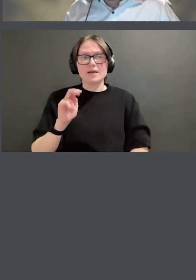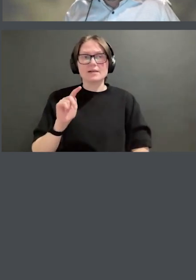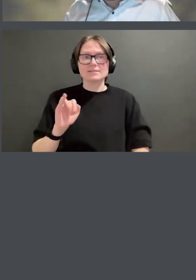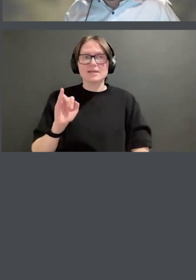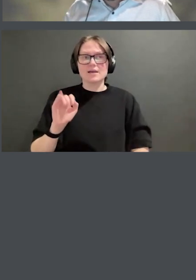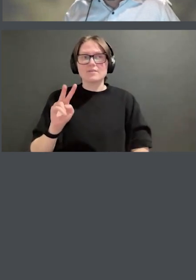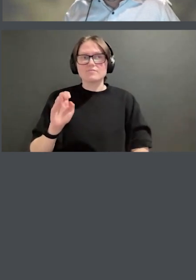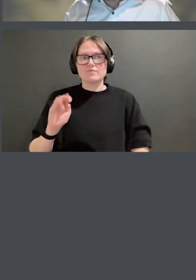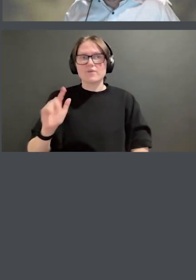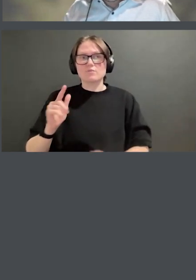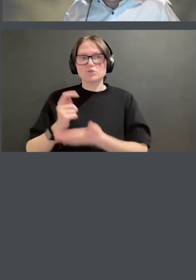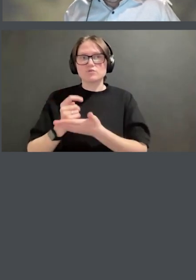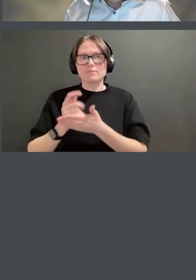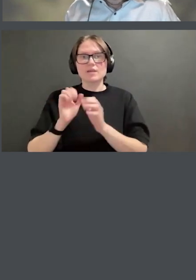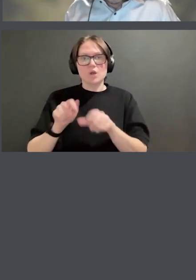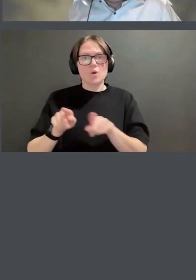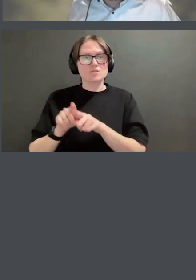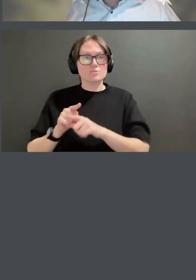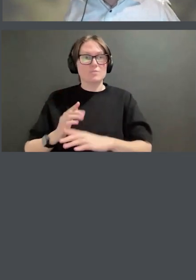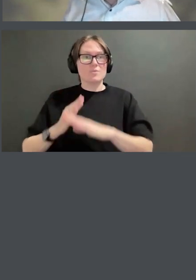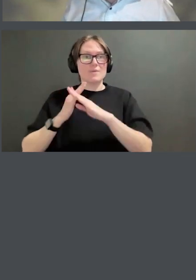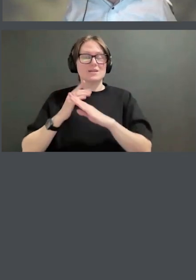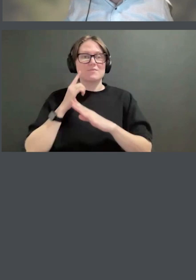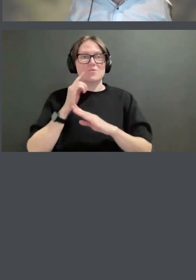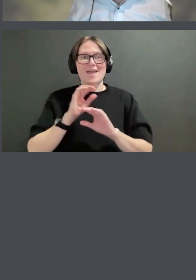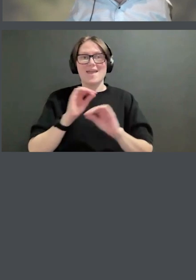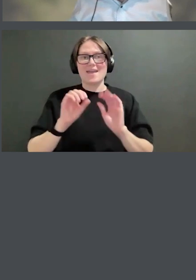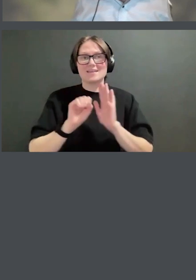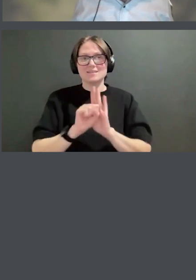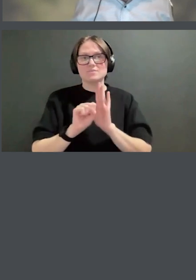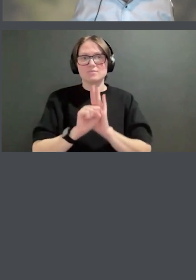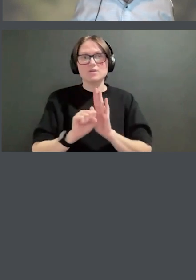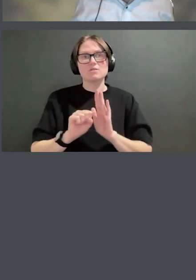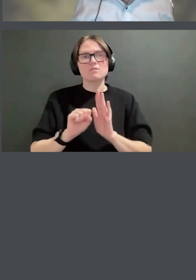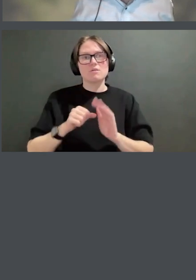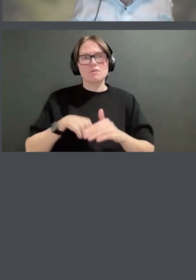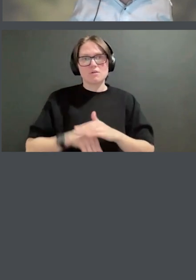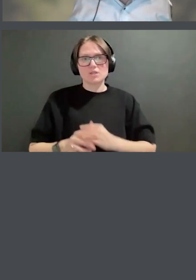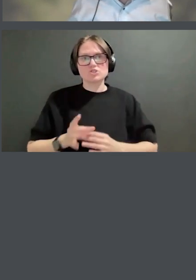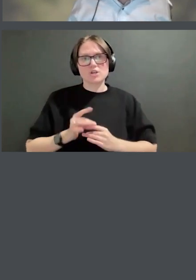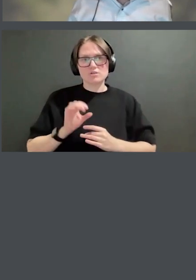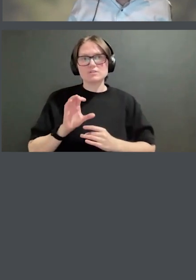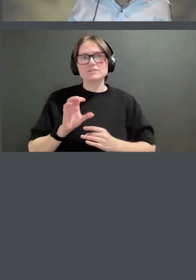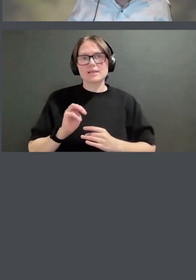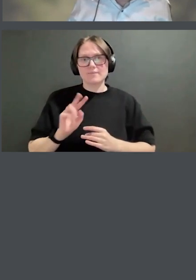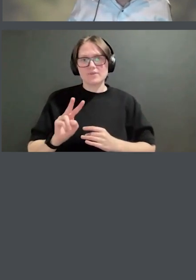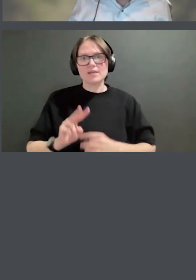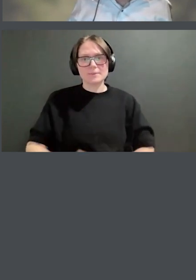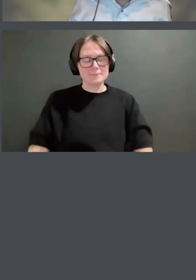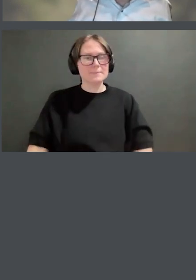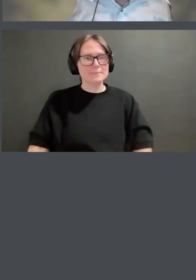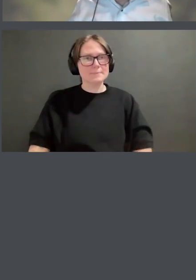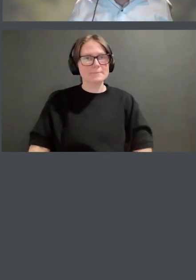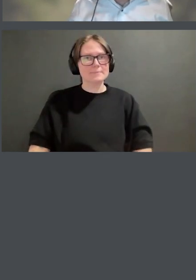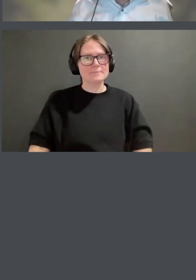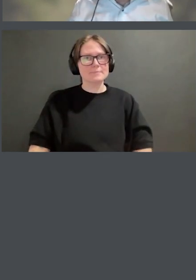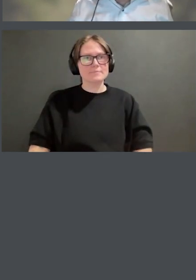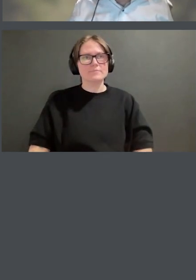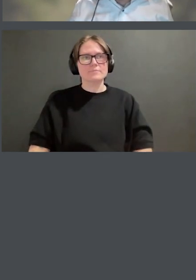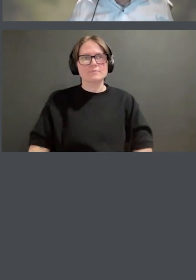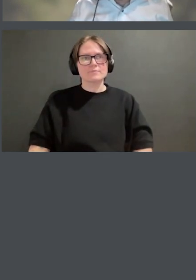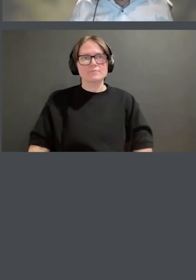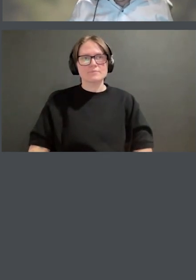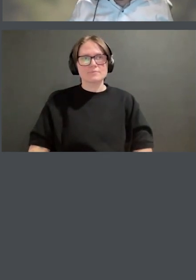also be protective in asymptomatic congenital CMV. So when we are seeing these